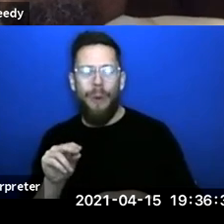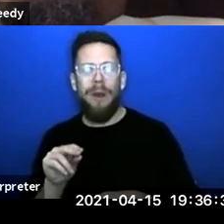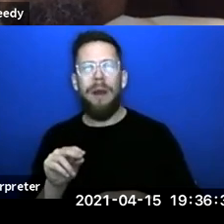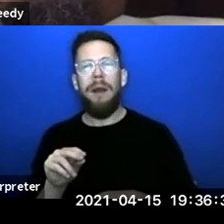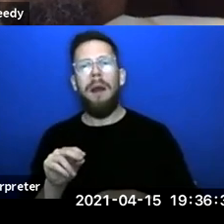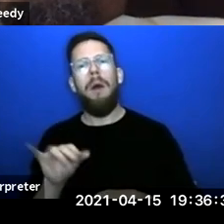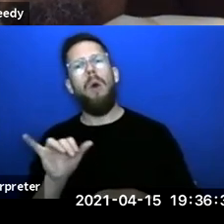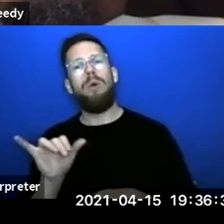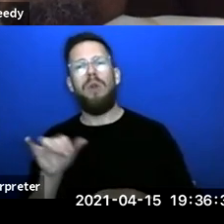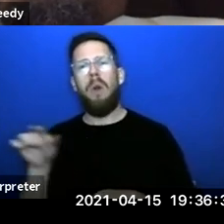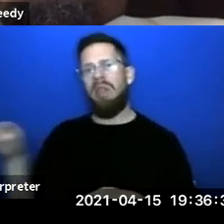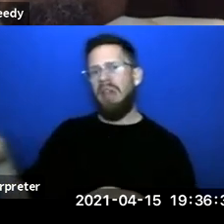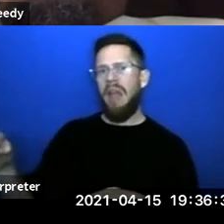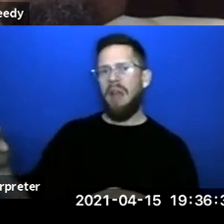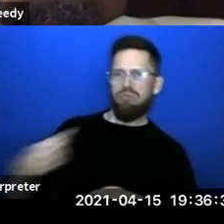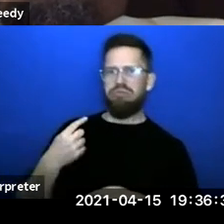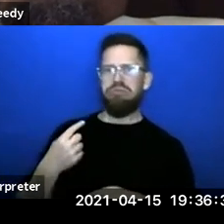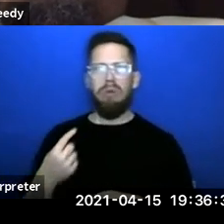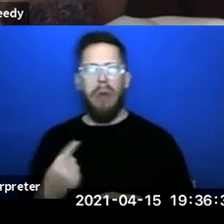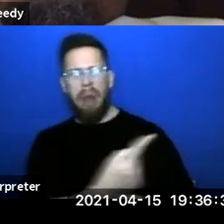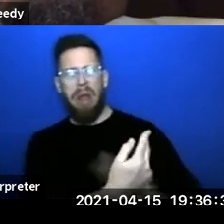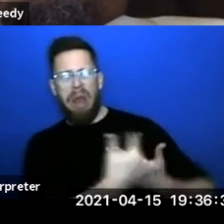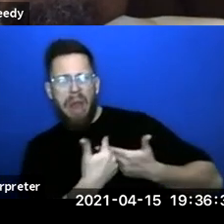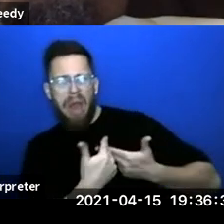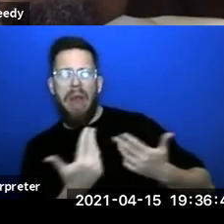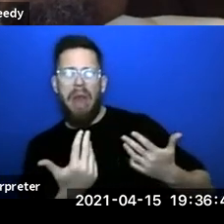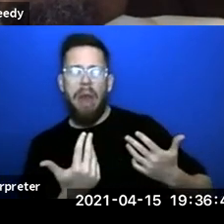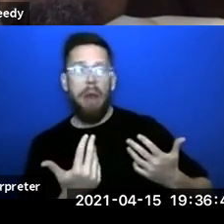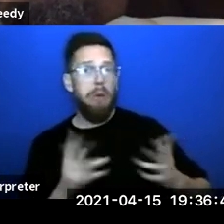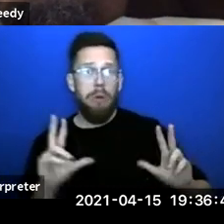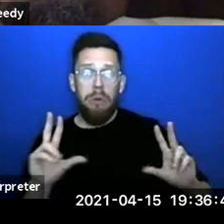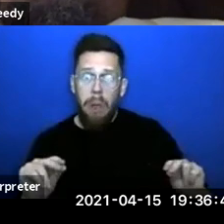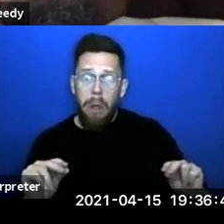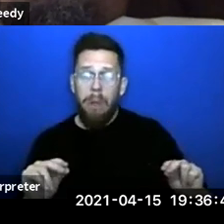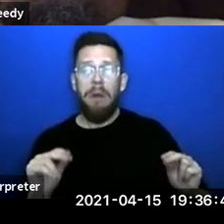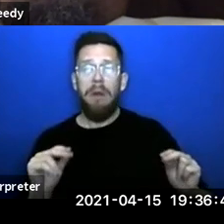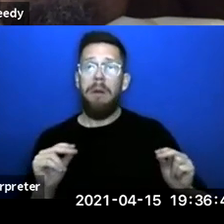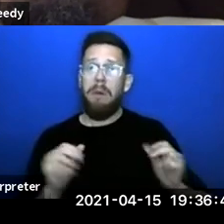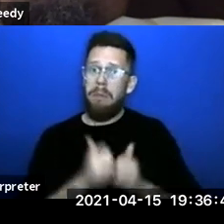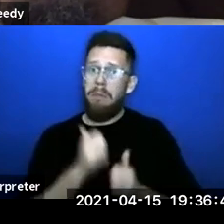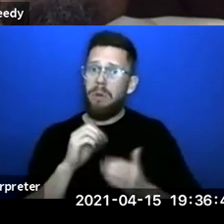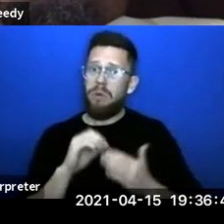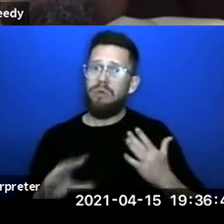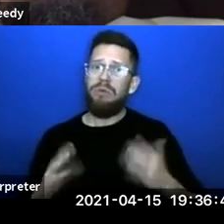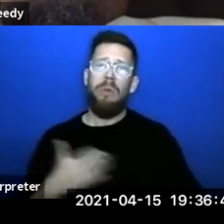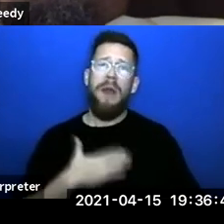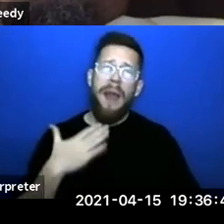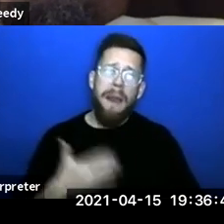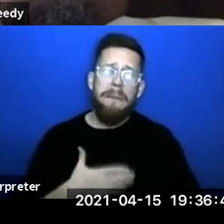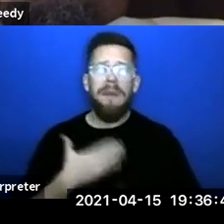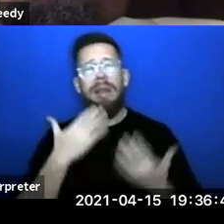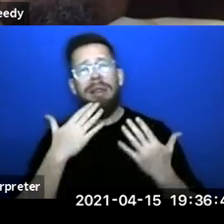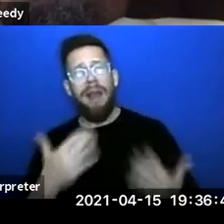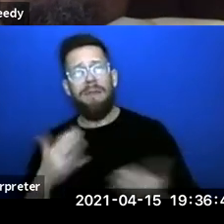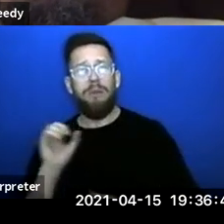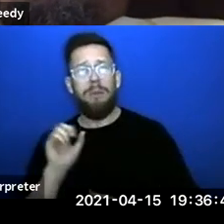a name or she did this or somebody hurt my, they're just so happy and so thankful to be back in school together.